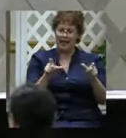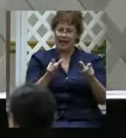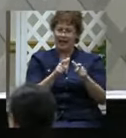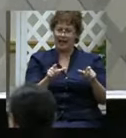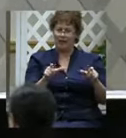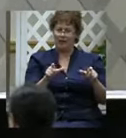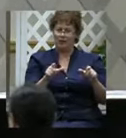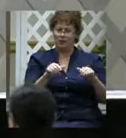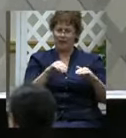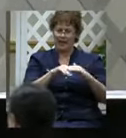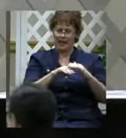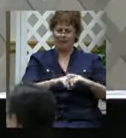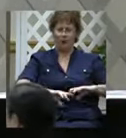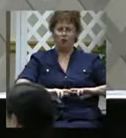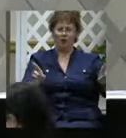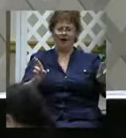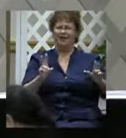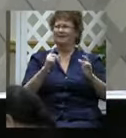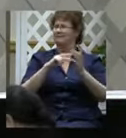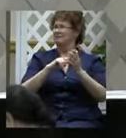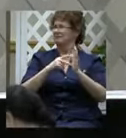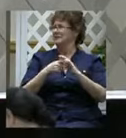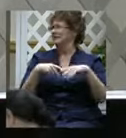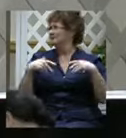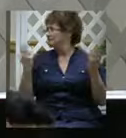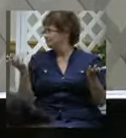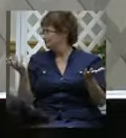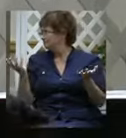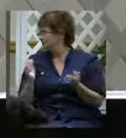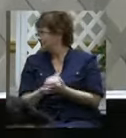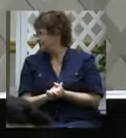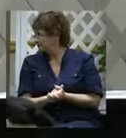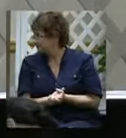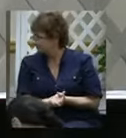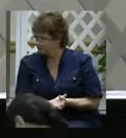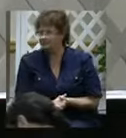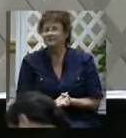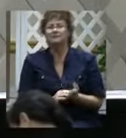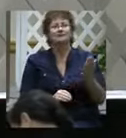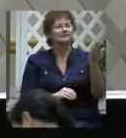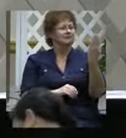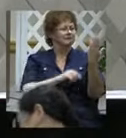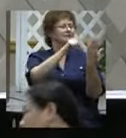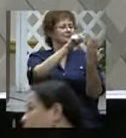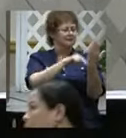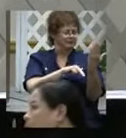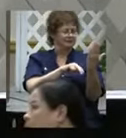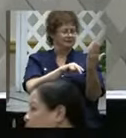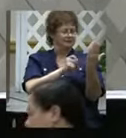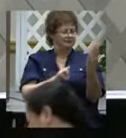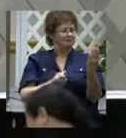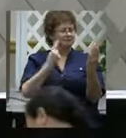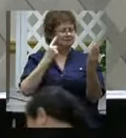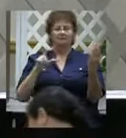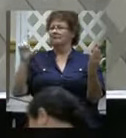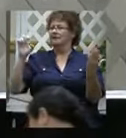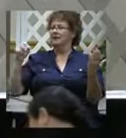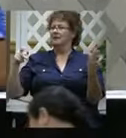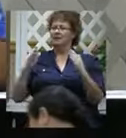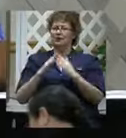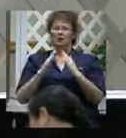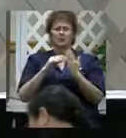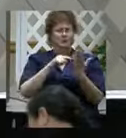ready. And what that means is that make sure that the document is practical and that it works for the LEP community. And I have a